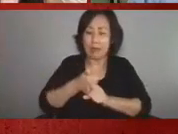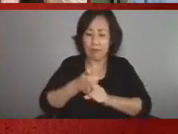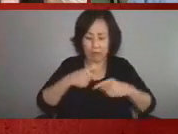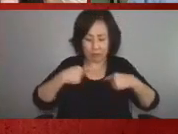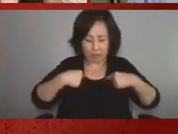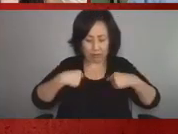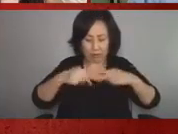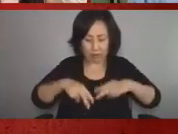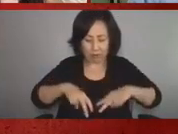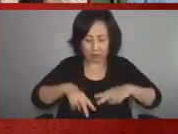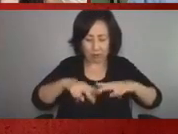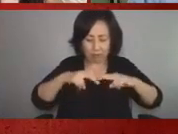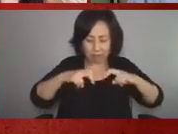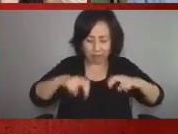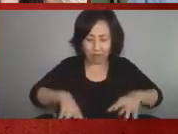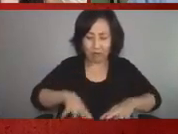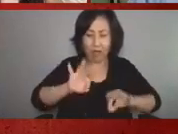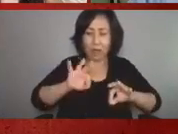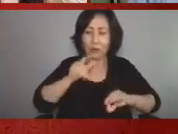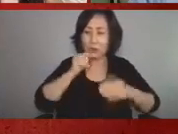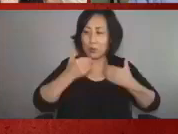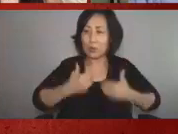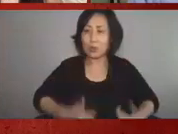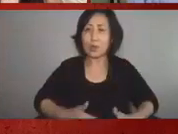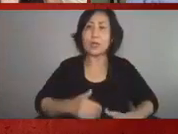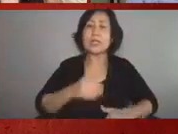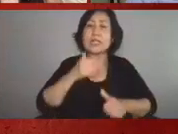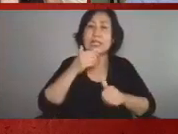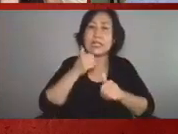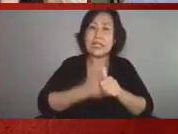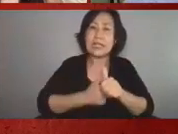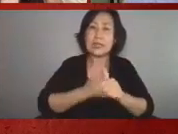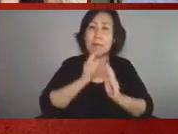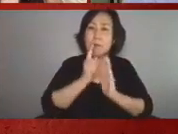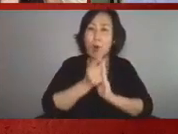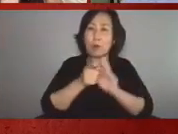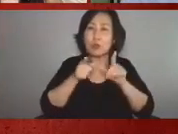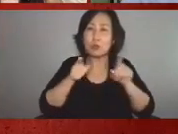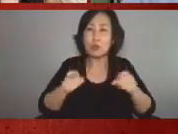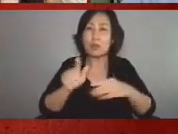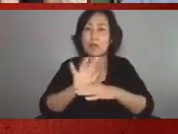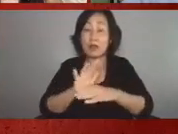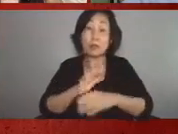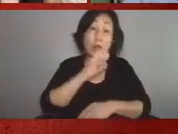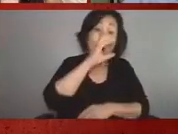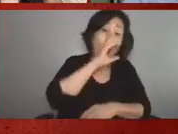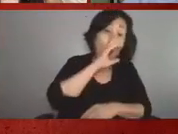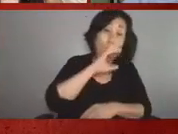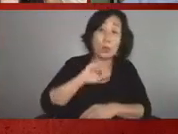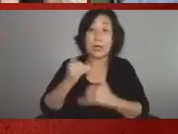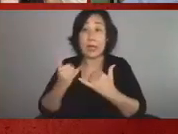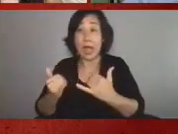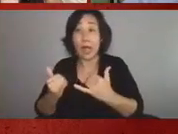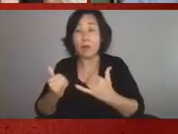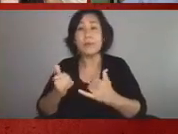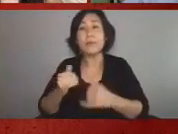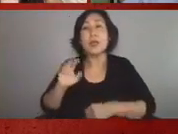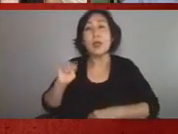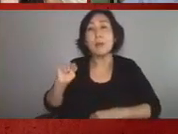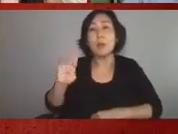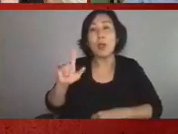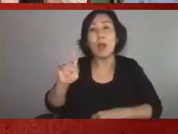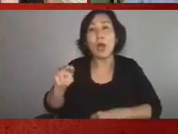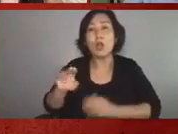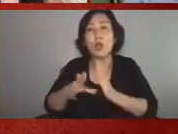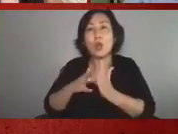and that through each point in the film, in either film, she learns a little bit more about